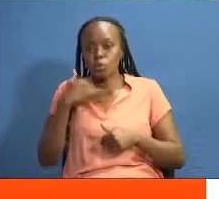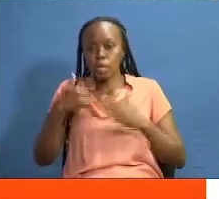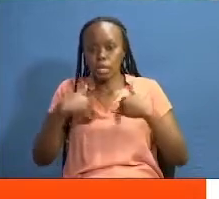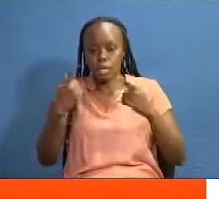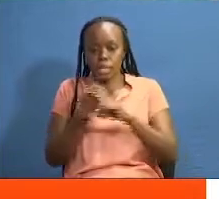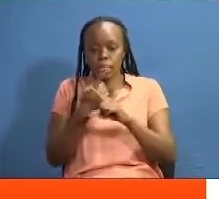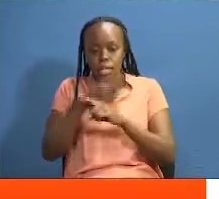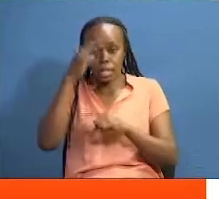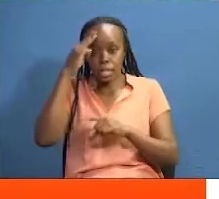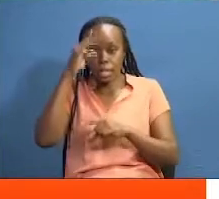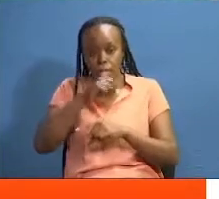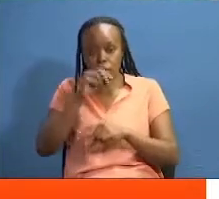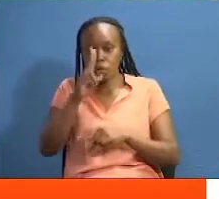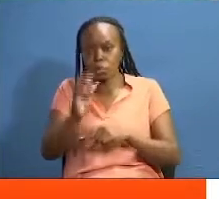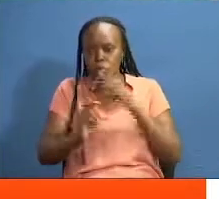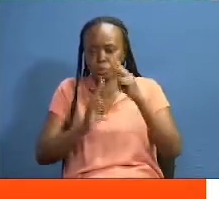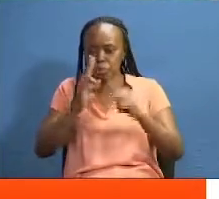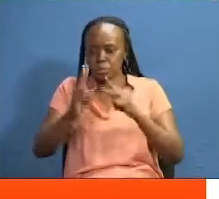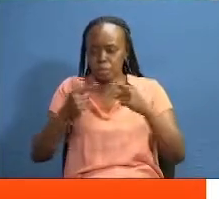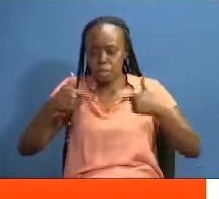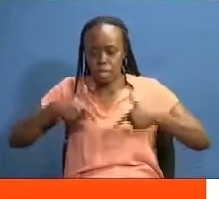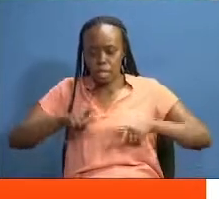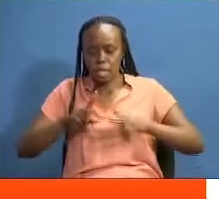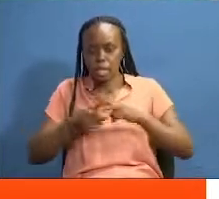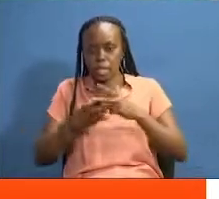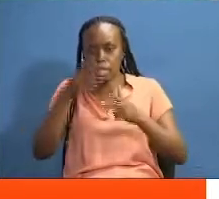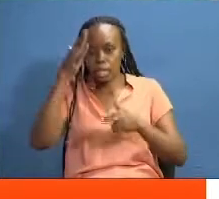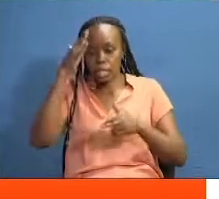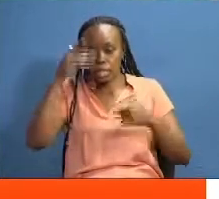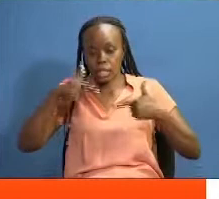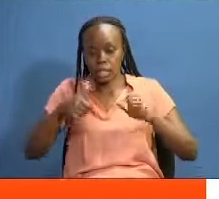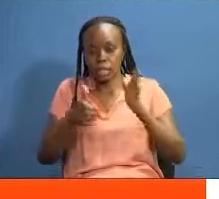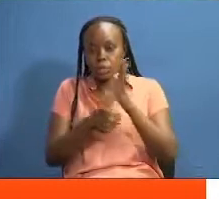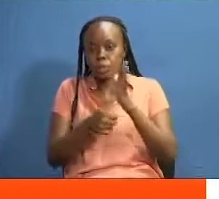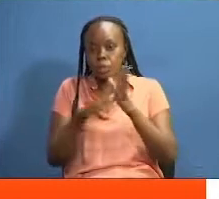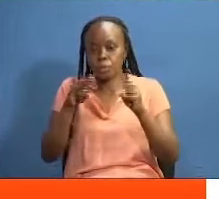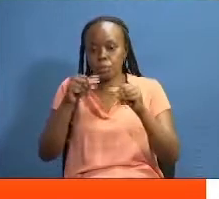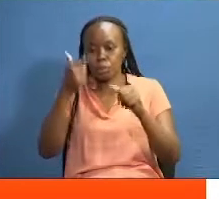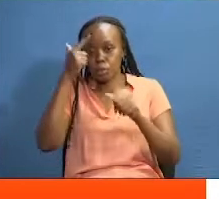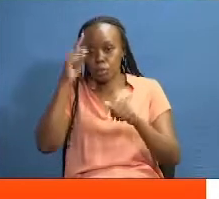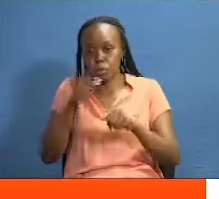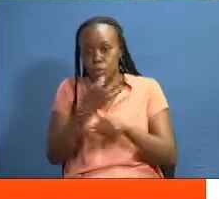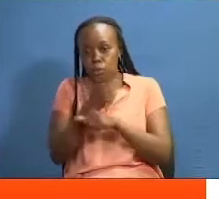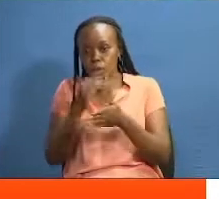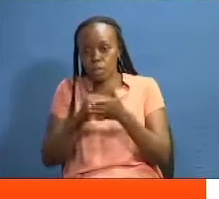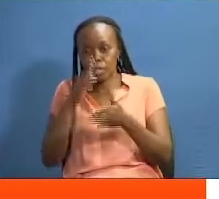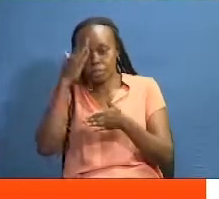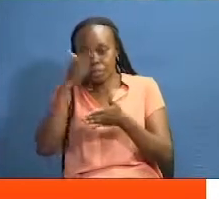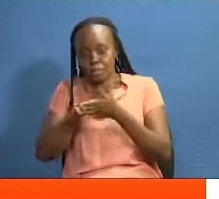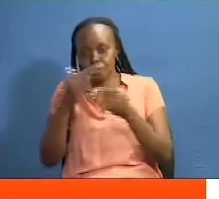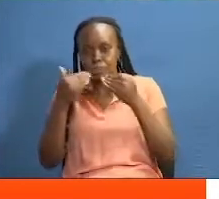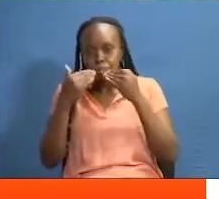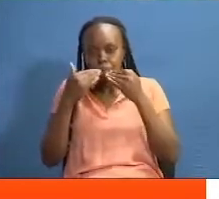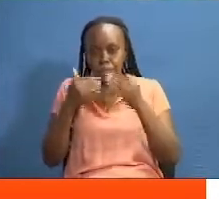different mindset when we are going to 2022, and let us start thinking like problem solvers. And I know you are one of them. See you later. Thank